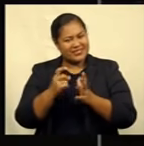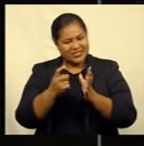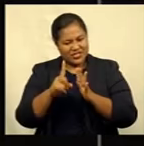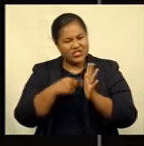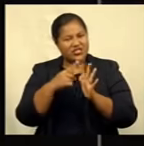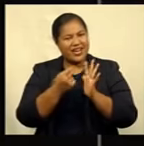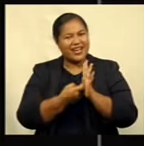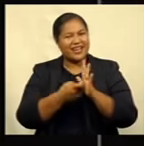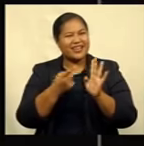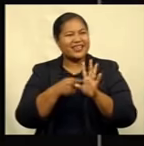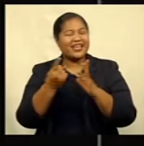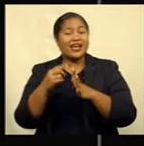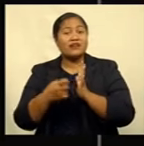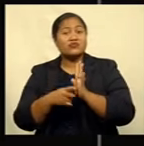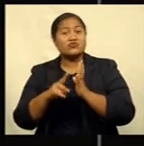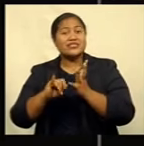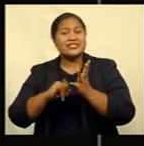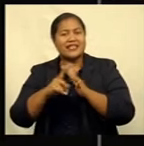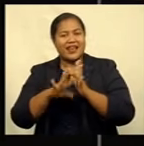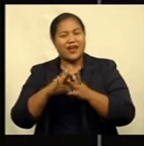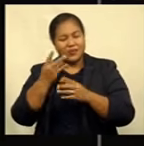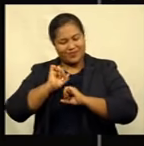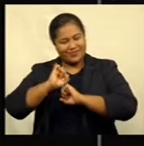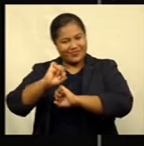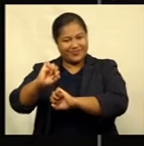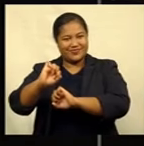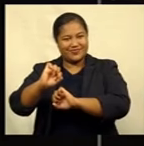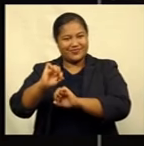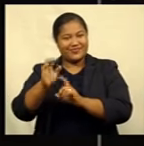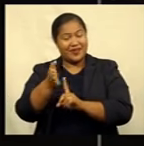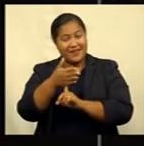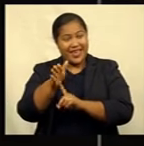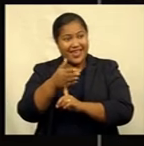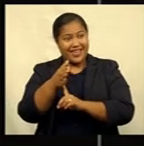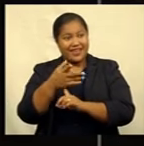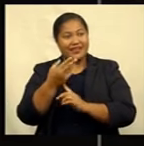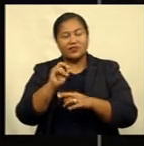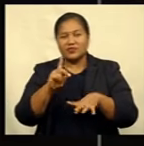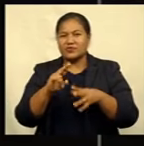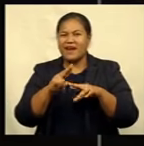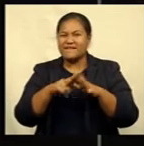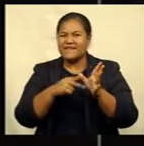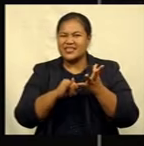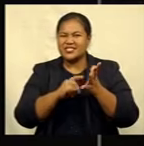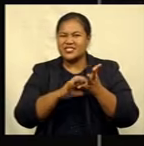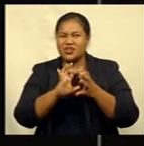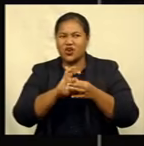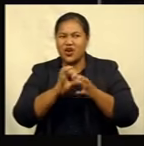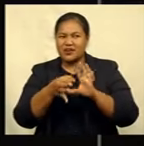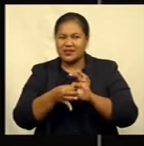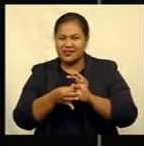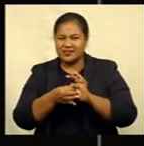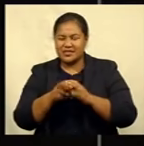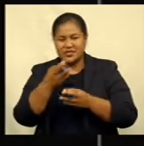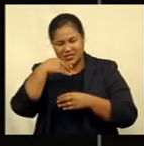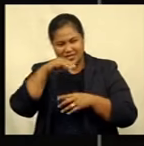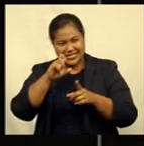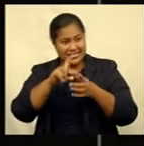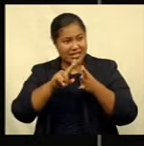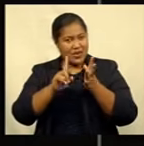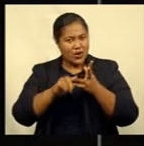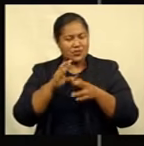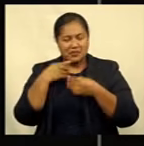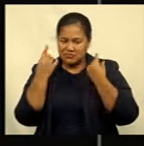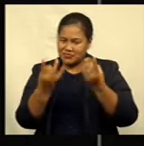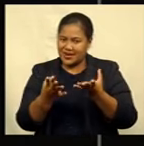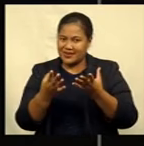Nangasau are Team Fiji's flag bearers. According to Fasanok Chief Executive, their athletes are well and raring to compete